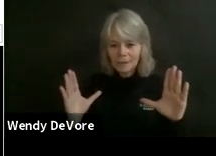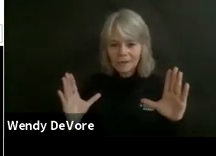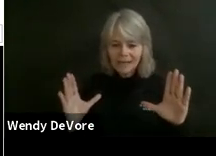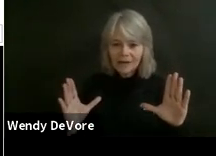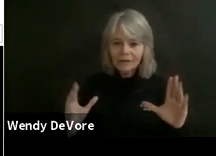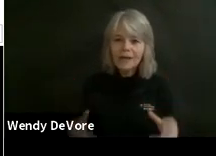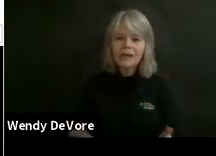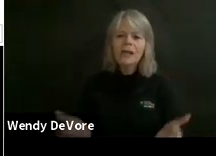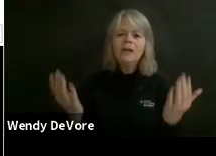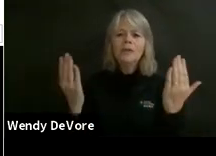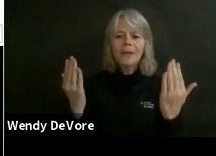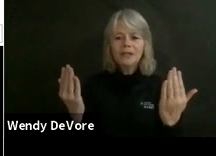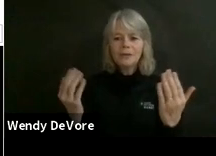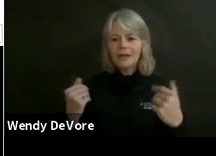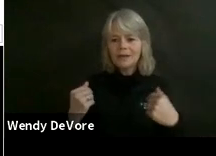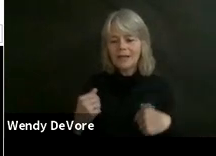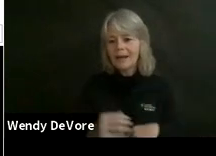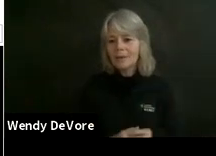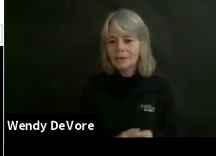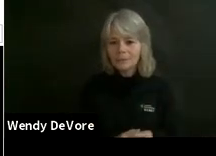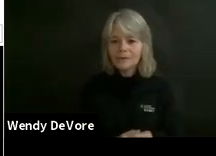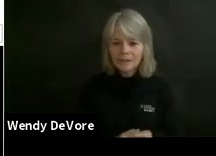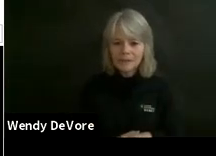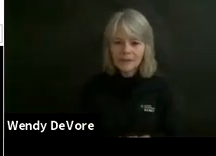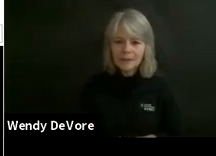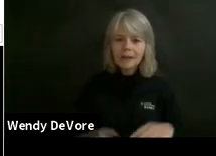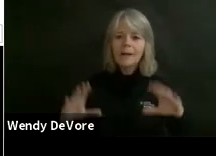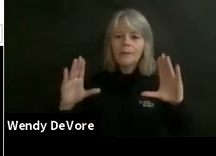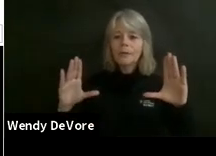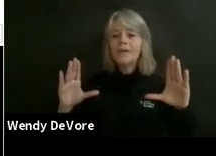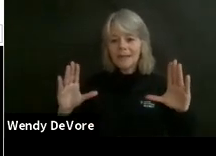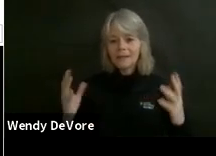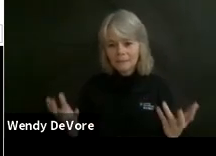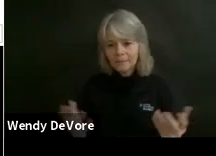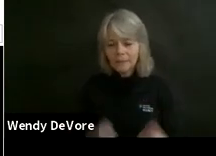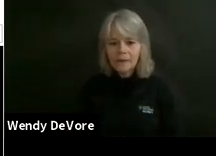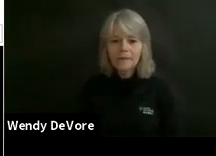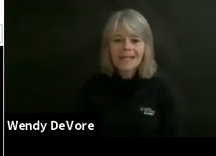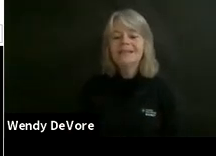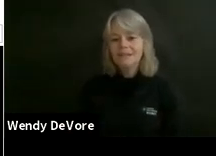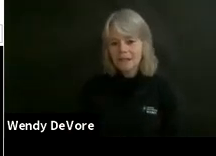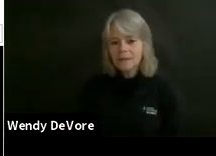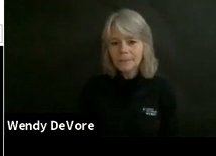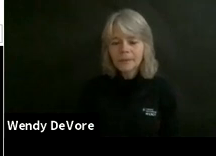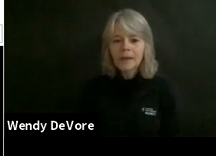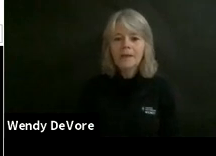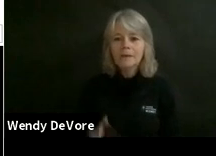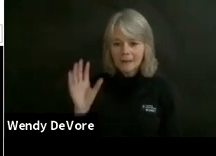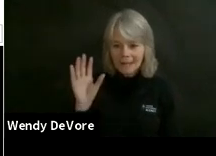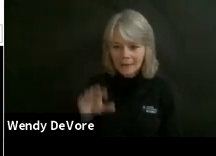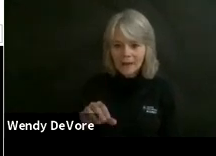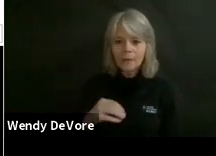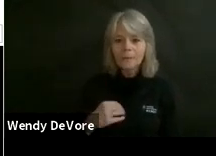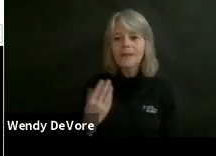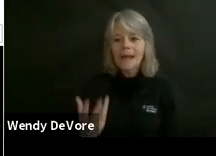to your entire face. So make sure that your camera is positioned so that they can that they can see you. And